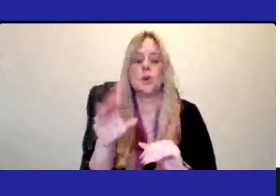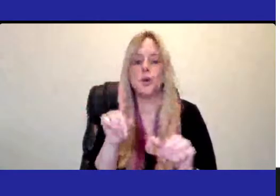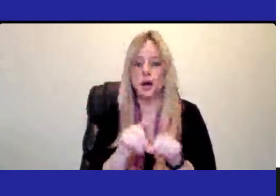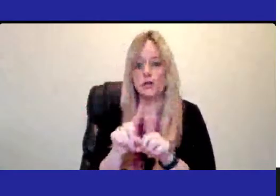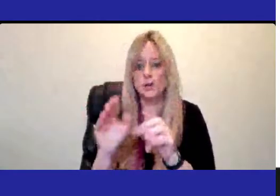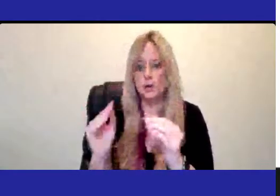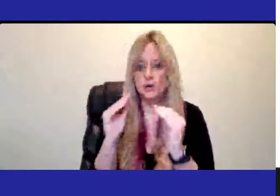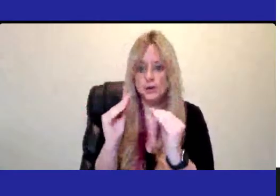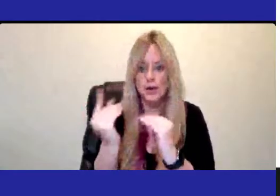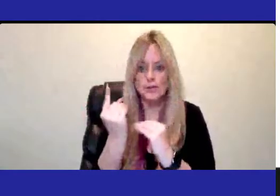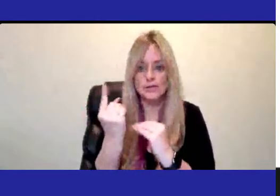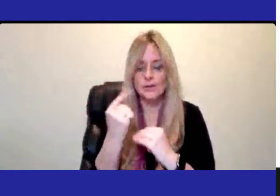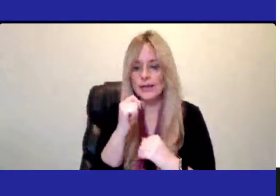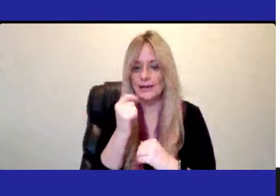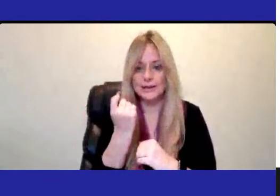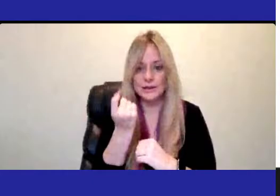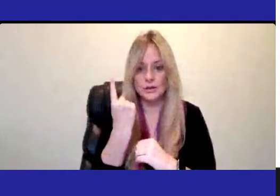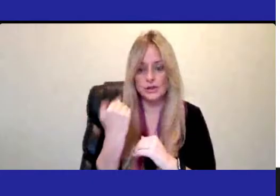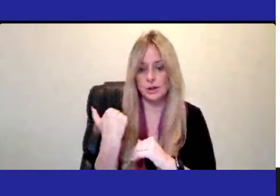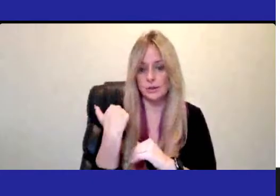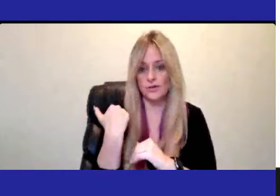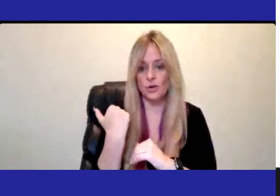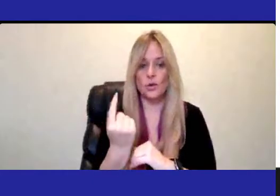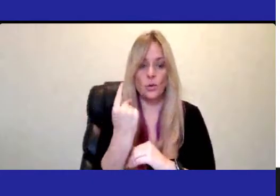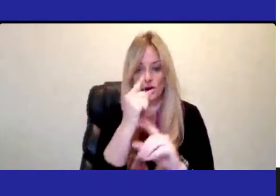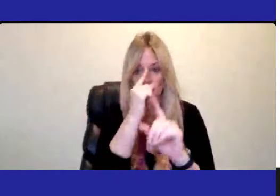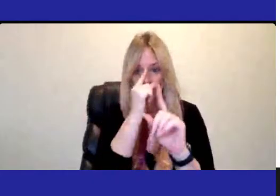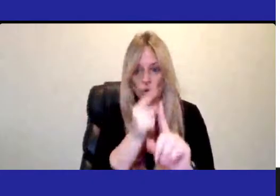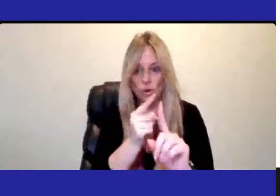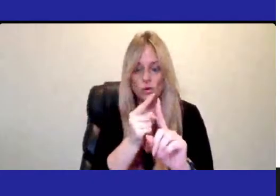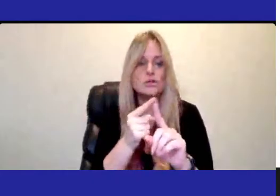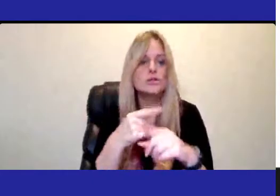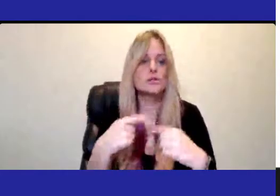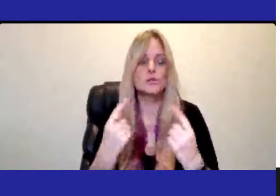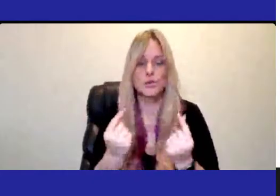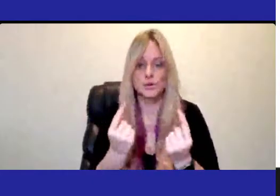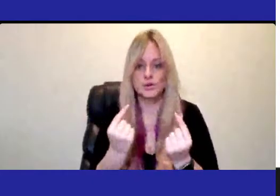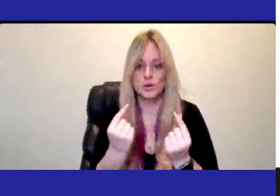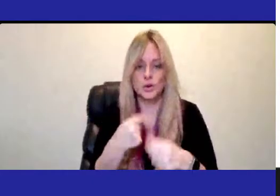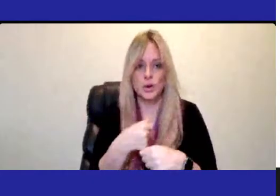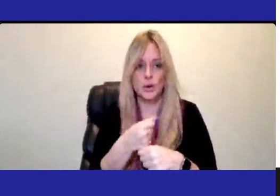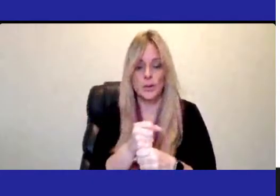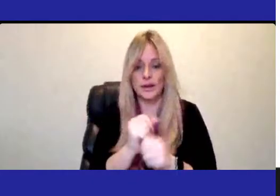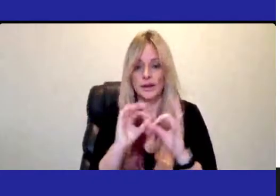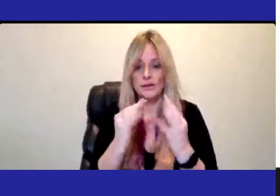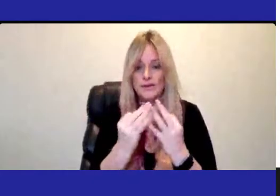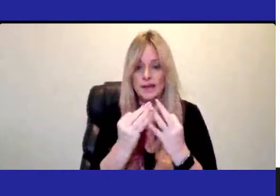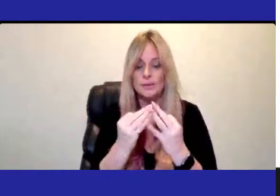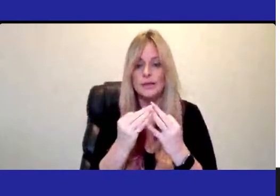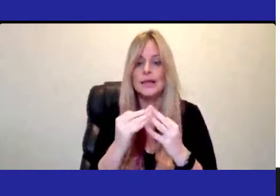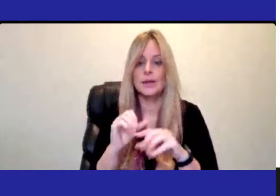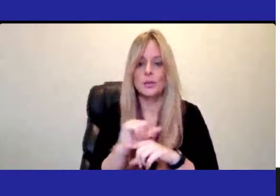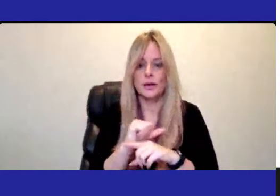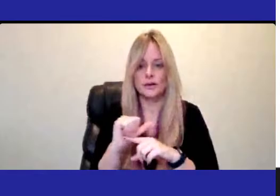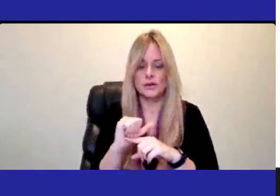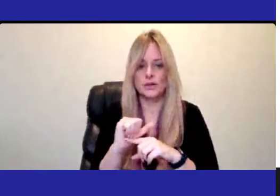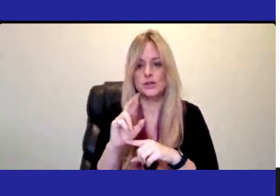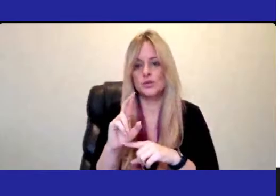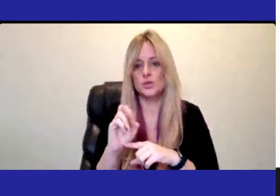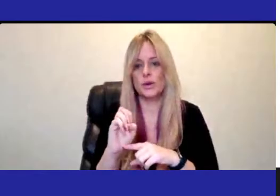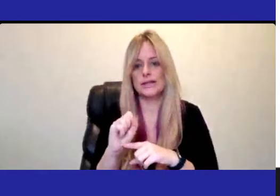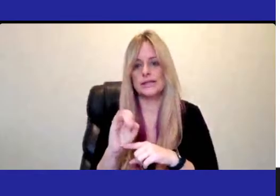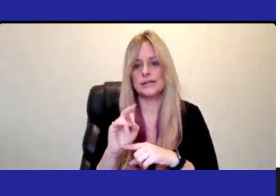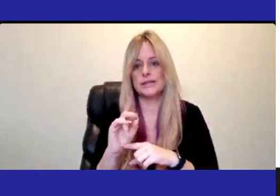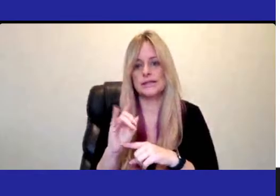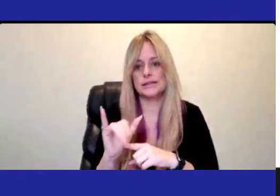didn't understand before. One of our goals is to create a family practice residency. But I understood